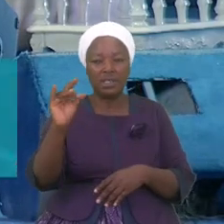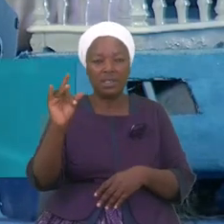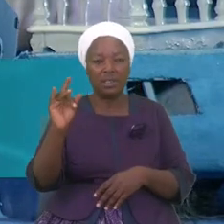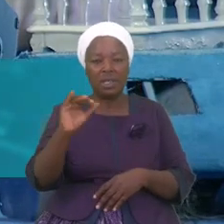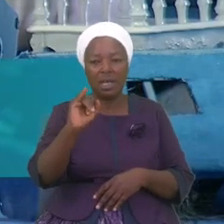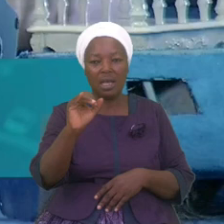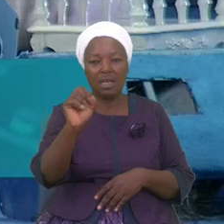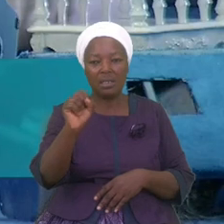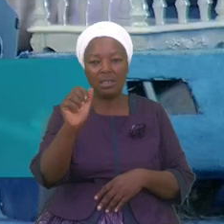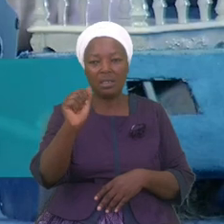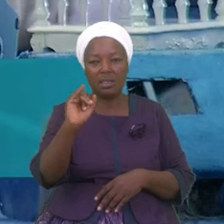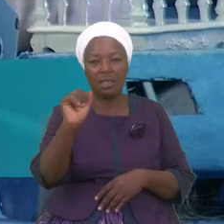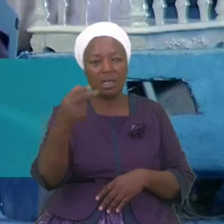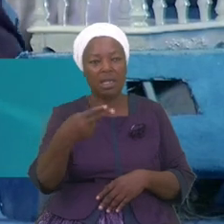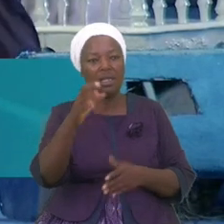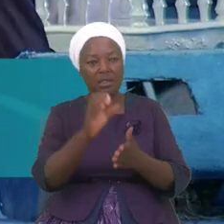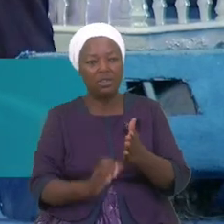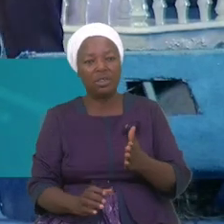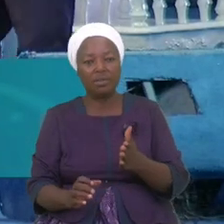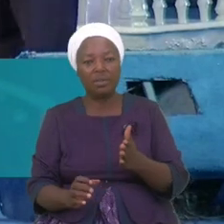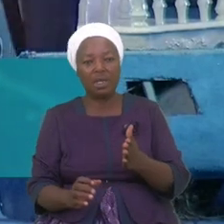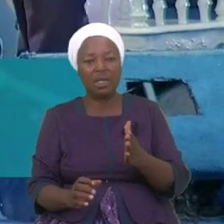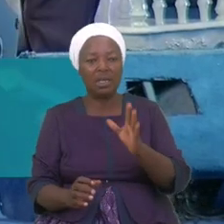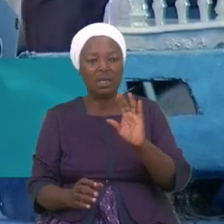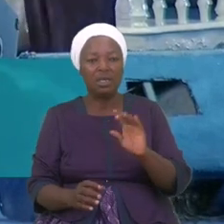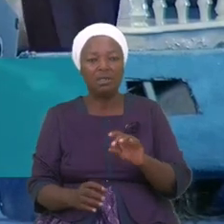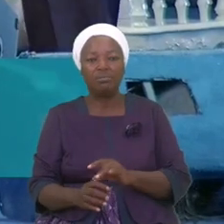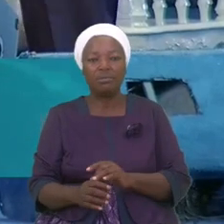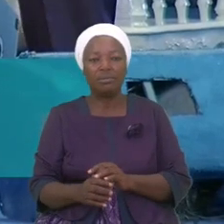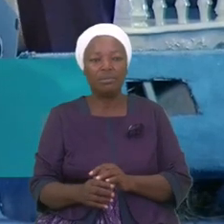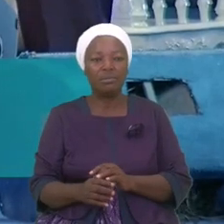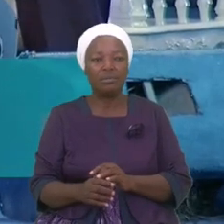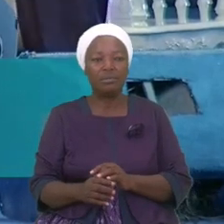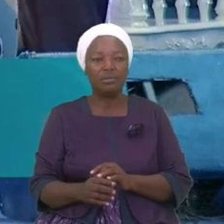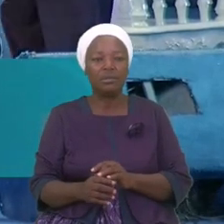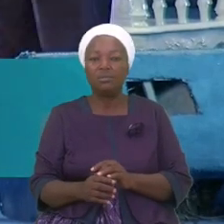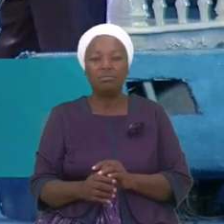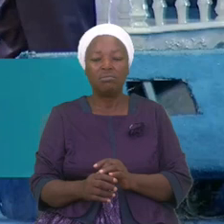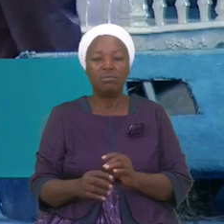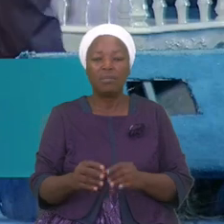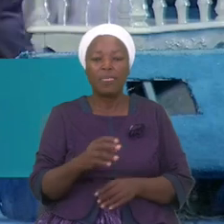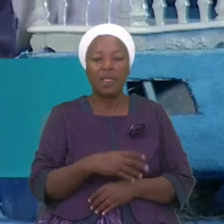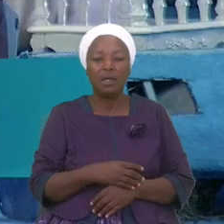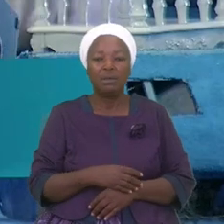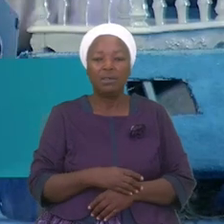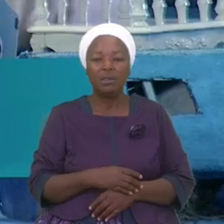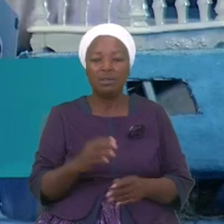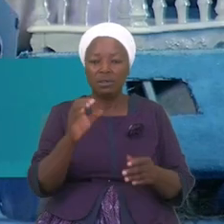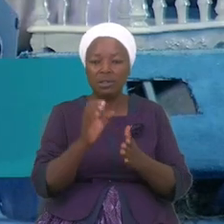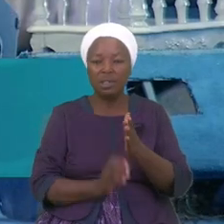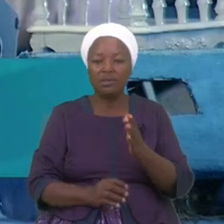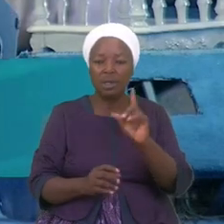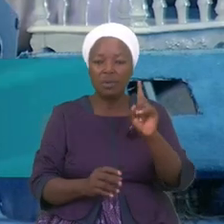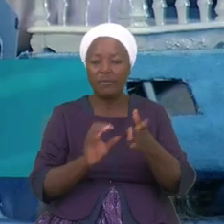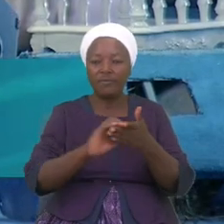Isaiah chapter 1 verse 18. It says, come now. If you've been suffering,